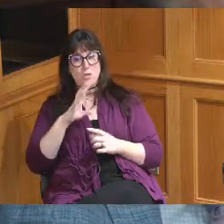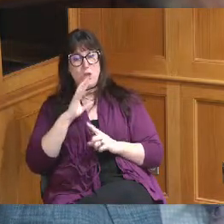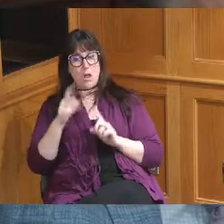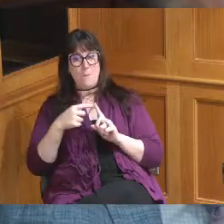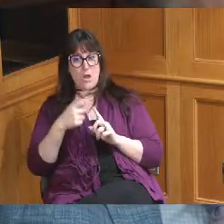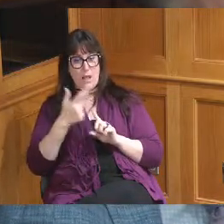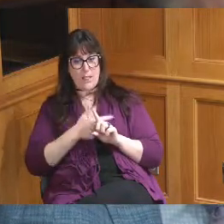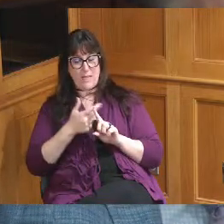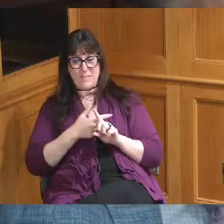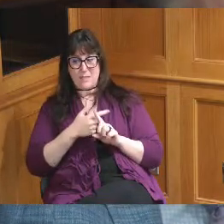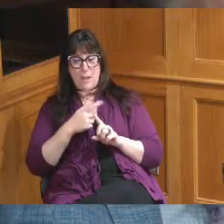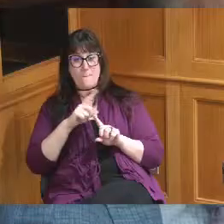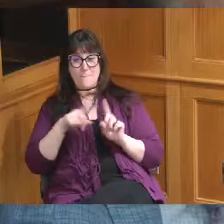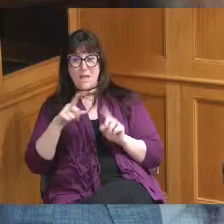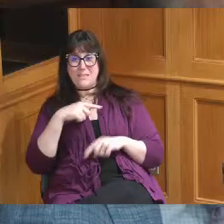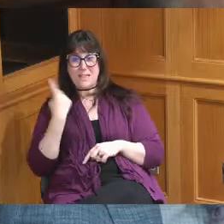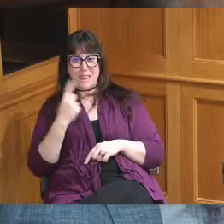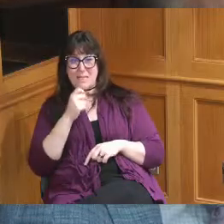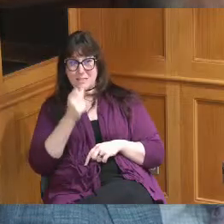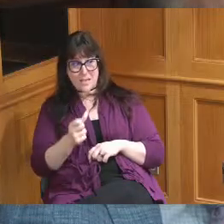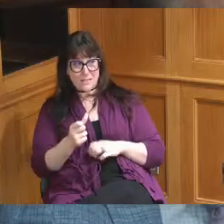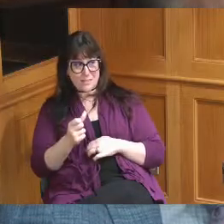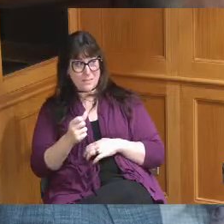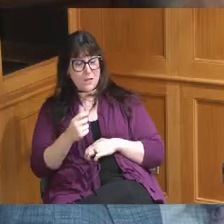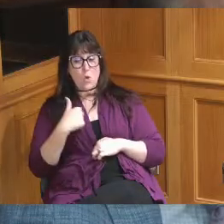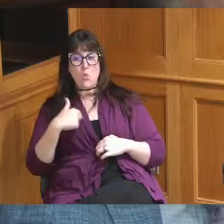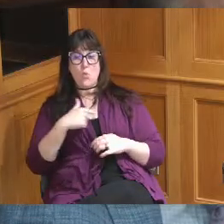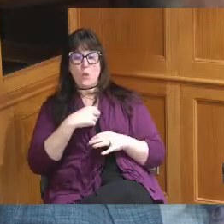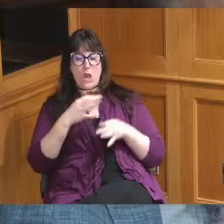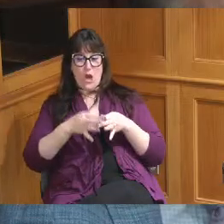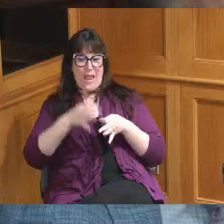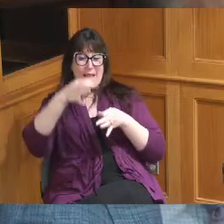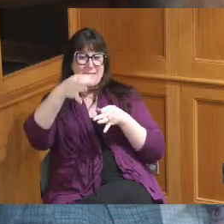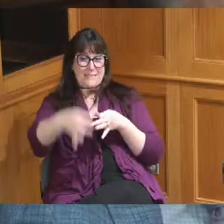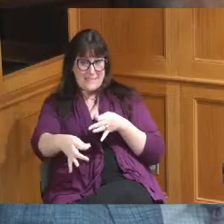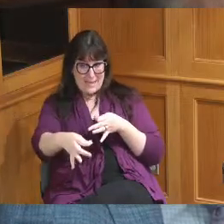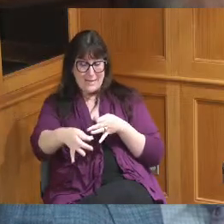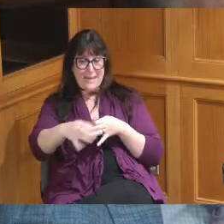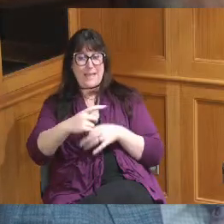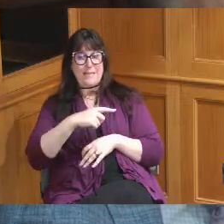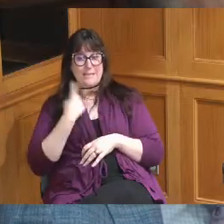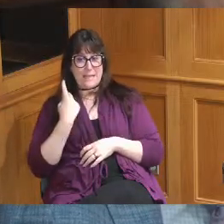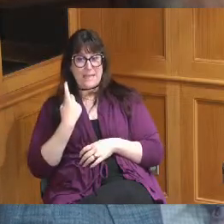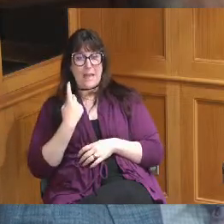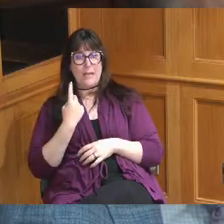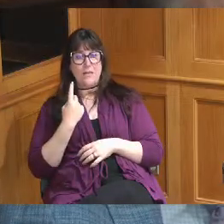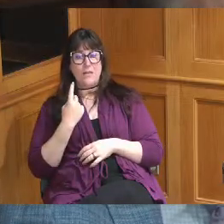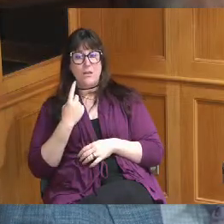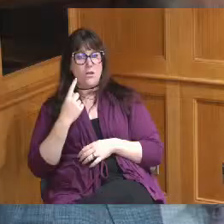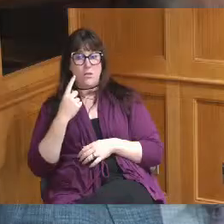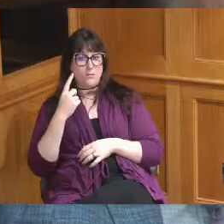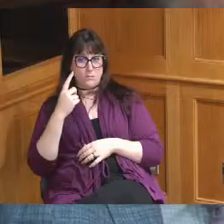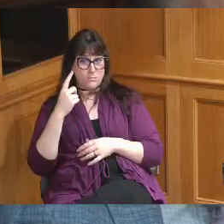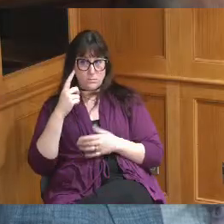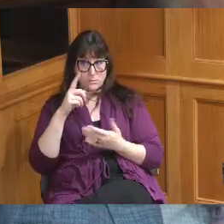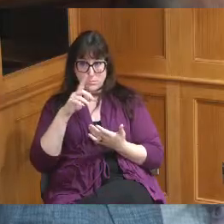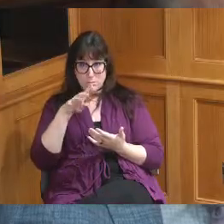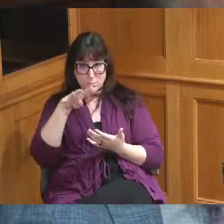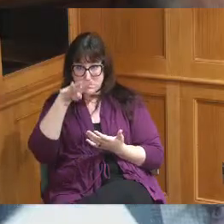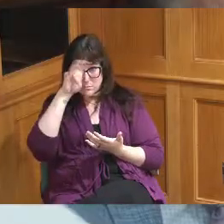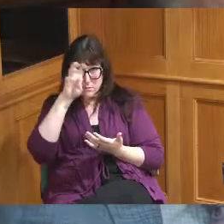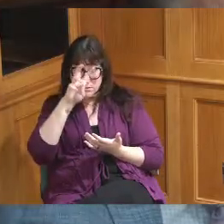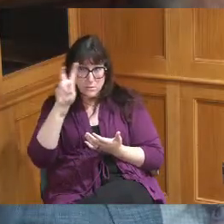does not have a deadline. We're extending a deadline into perpetuity, because there's no date on